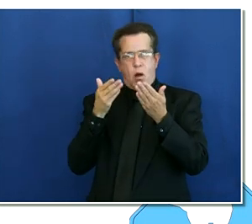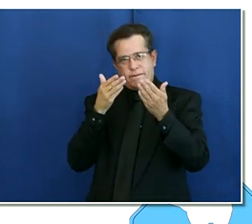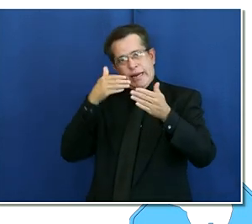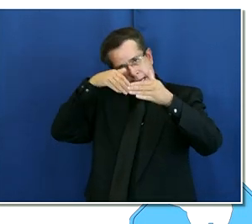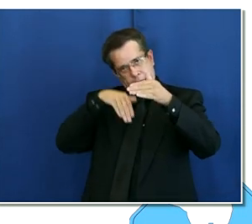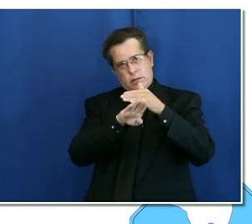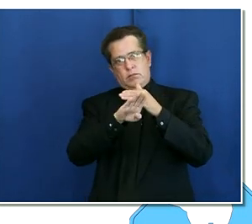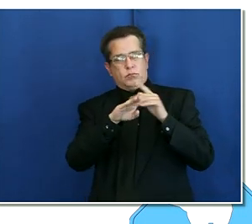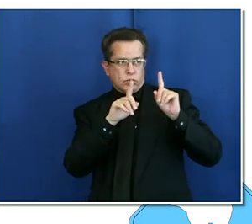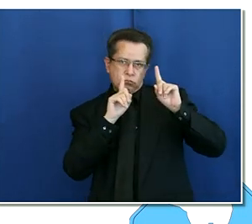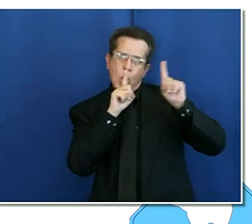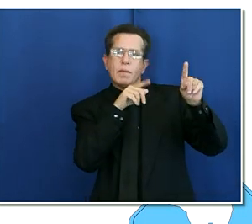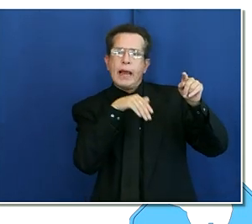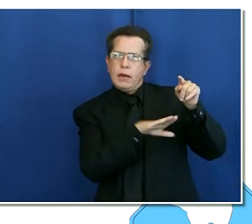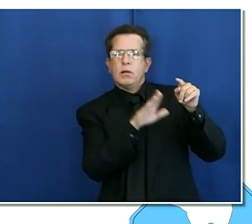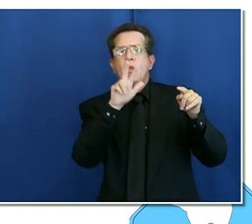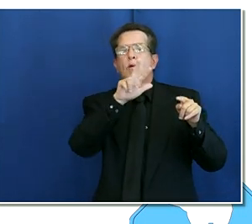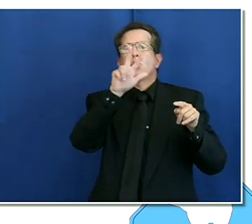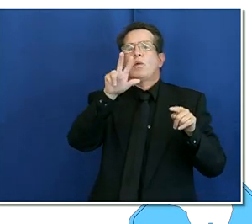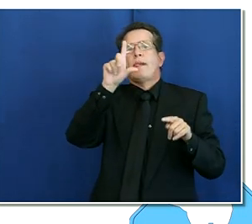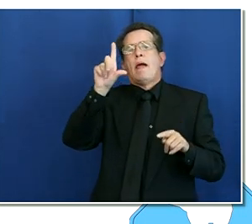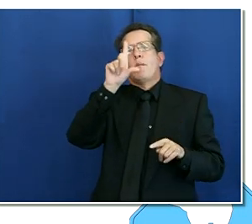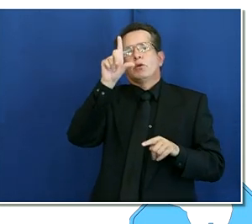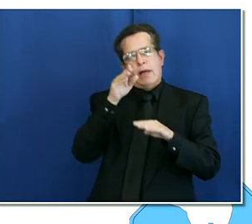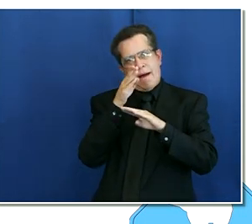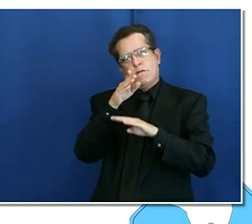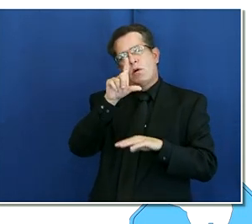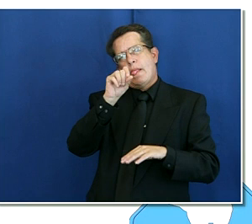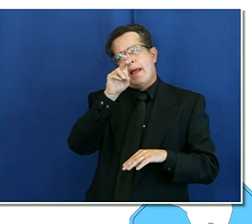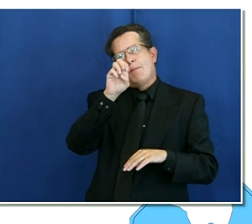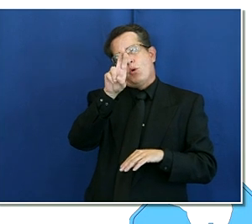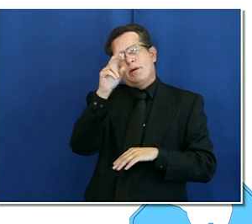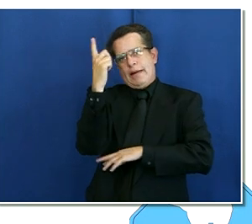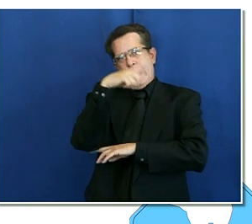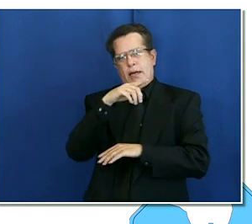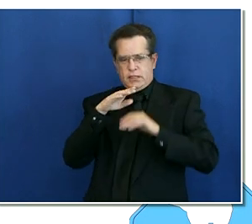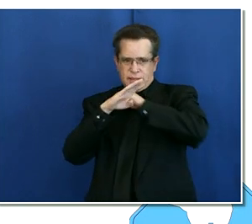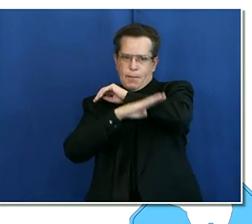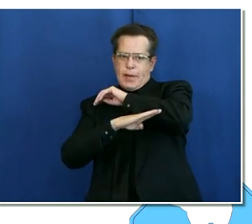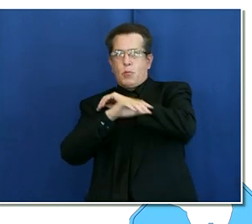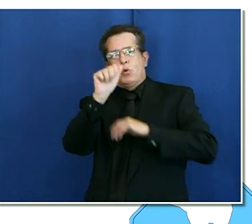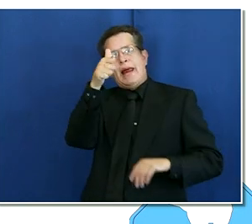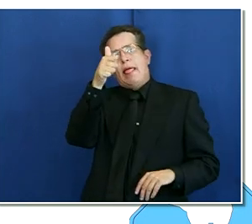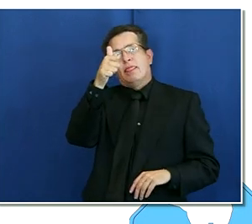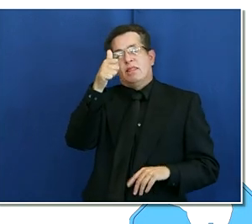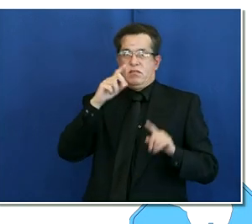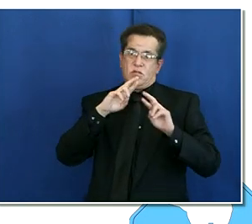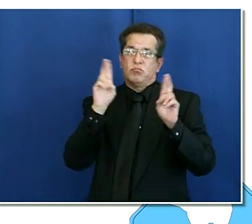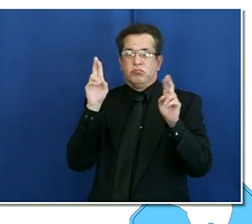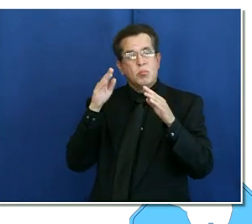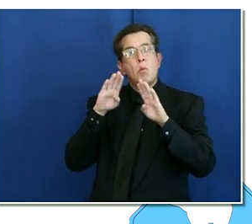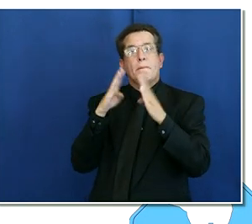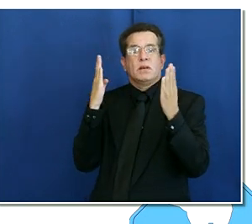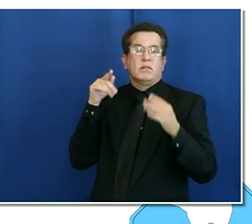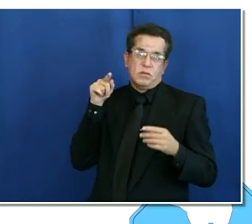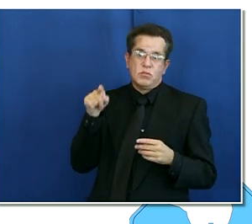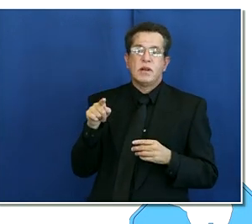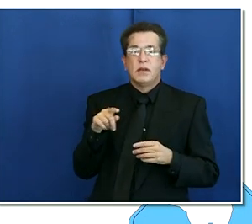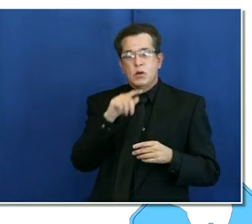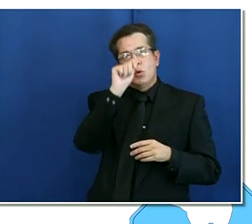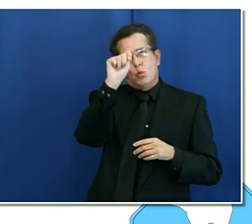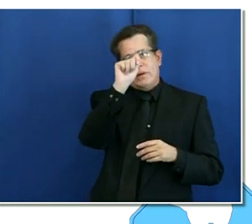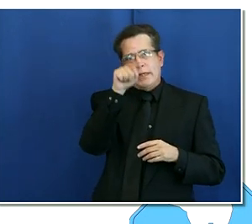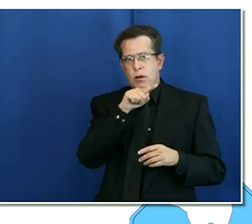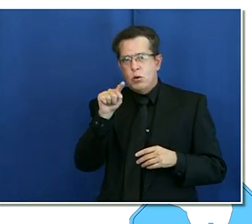in-person services at all 33 county libraries after Labor Day, beginning September 10th. And in-person service will be available Tuesday to